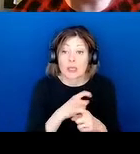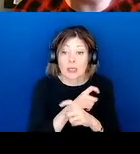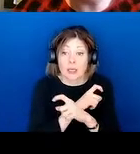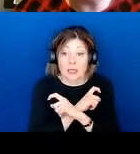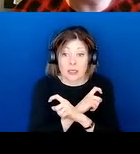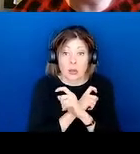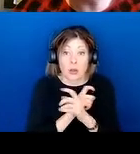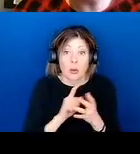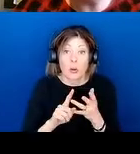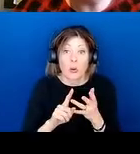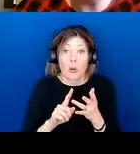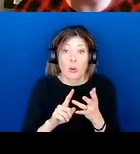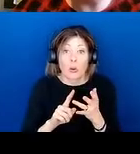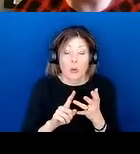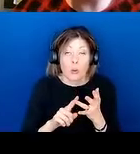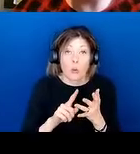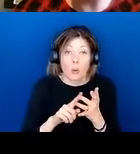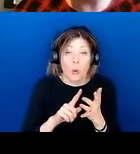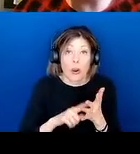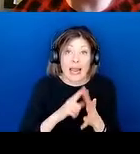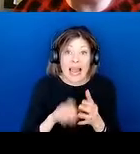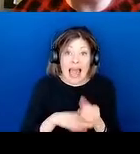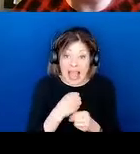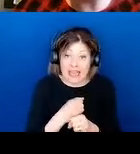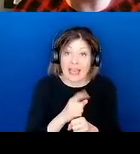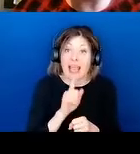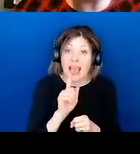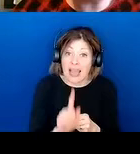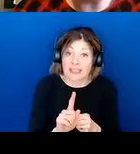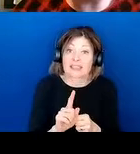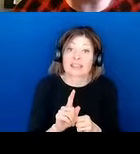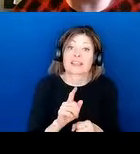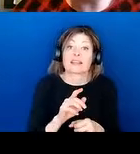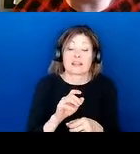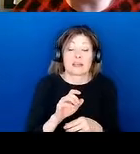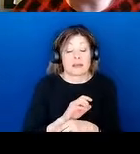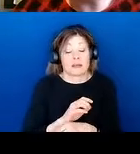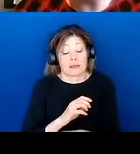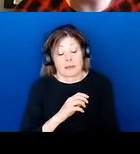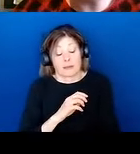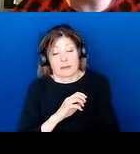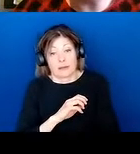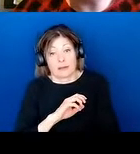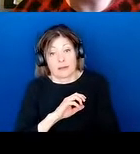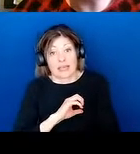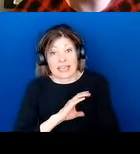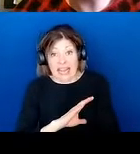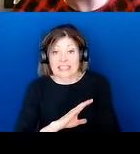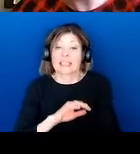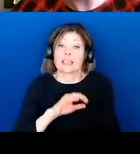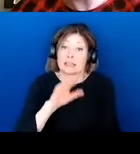greylag and Canadian geese, and ducks, as well as the heron standing guard.